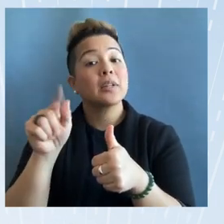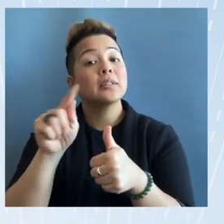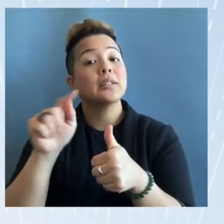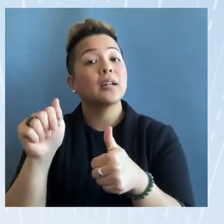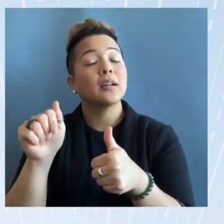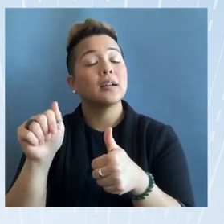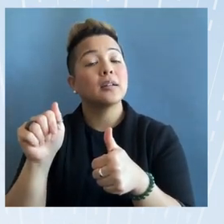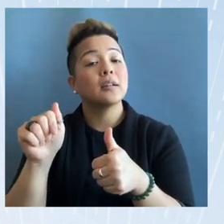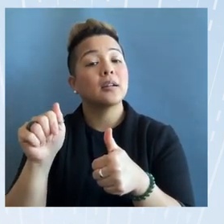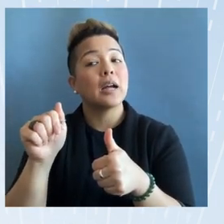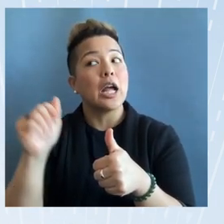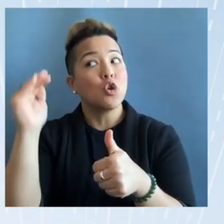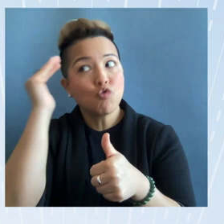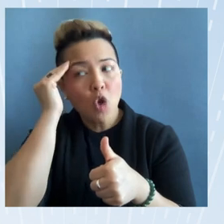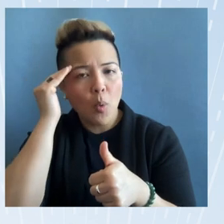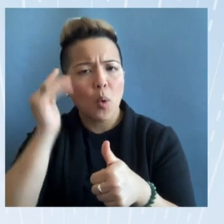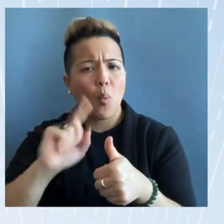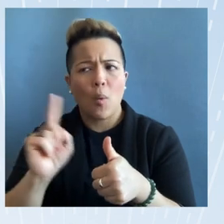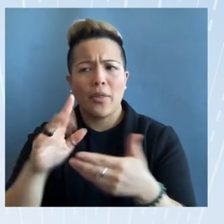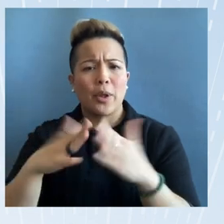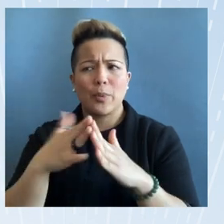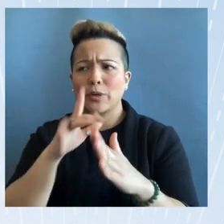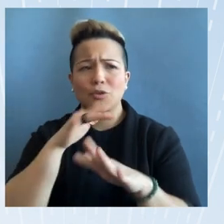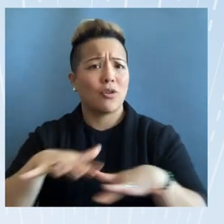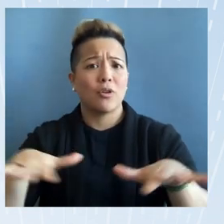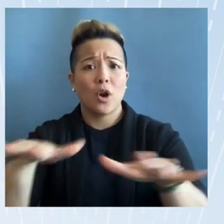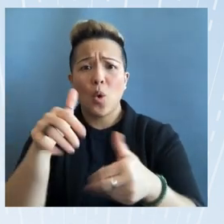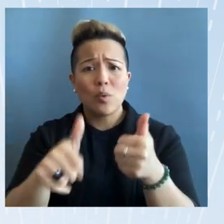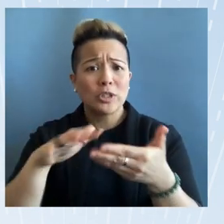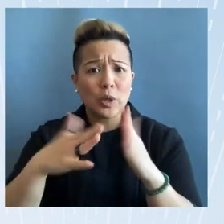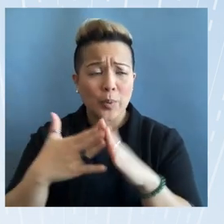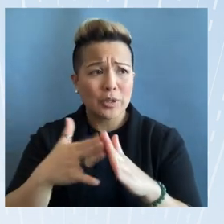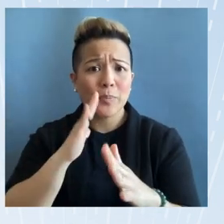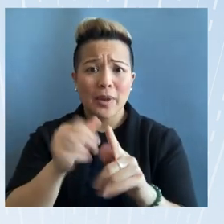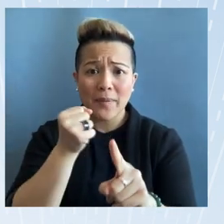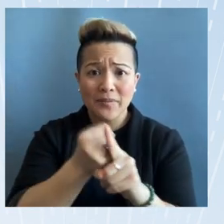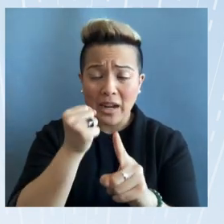the data and knowing where the communities are and which communities are being affected and